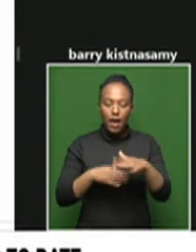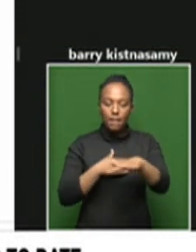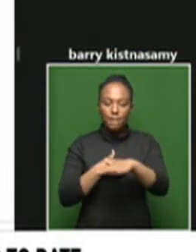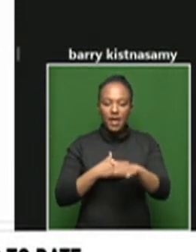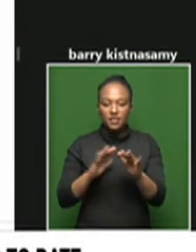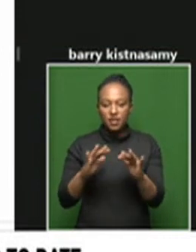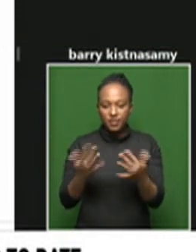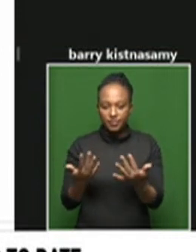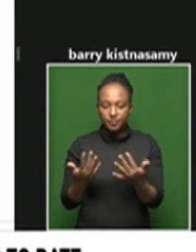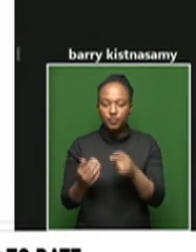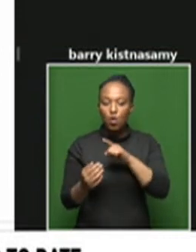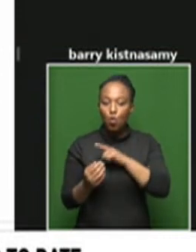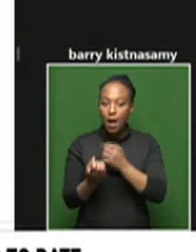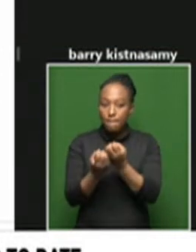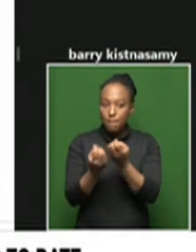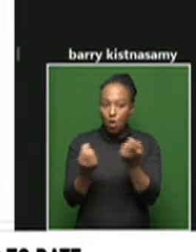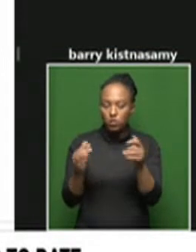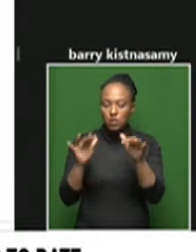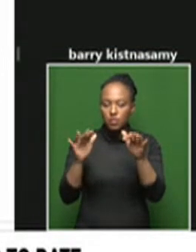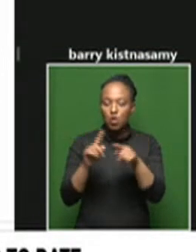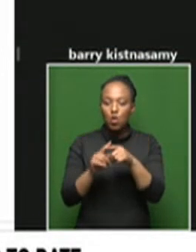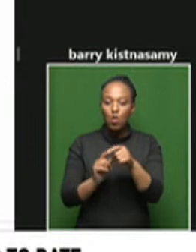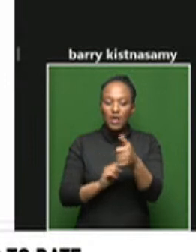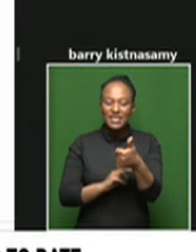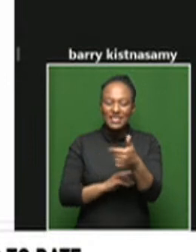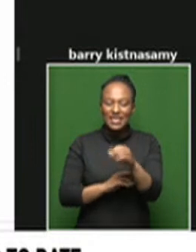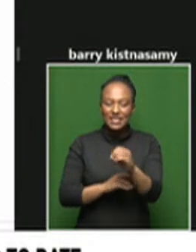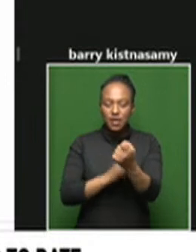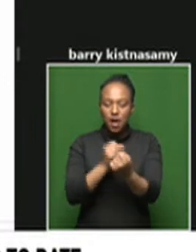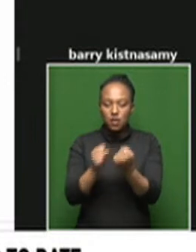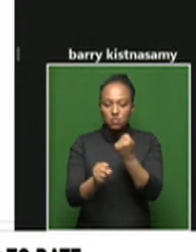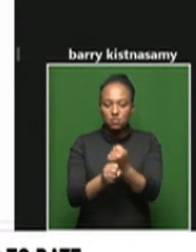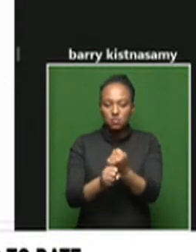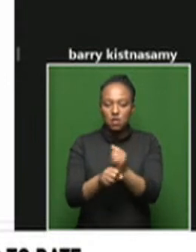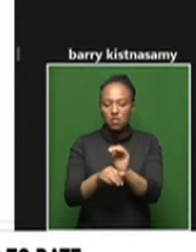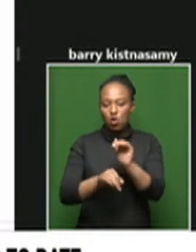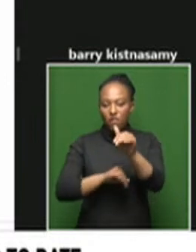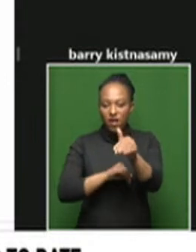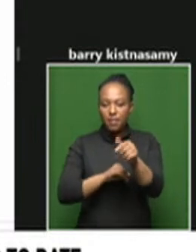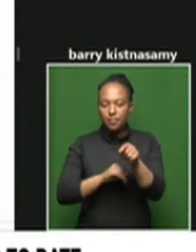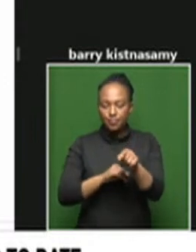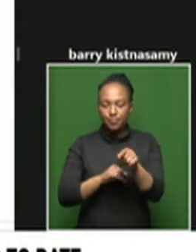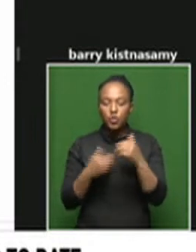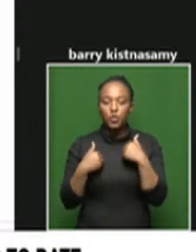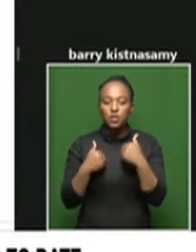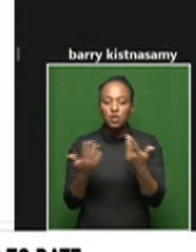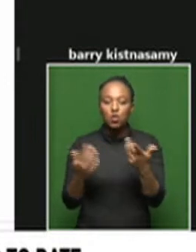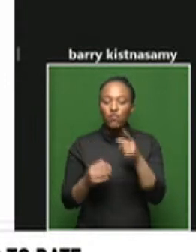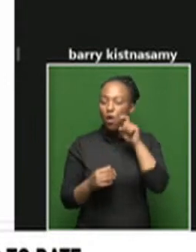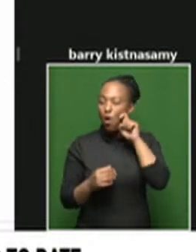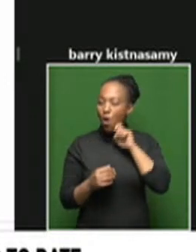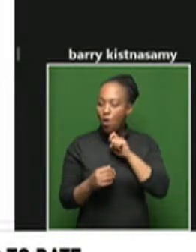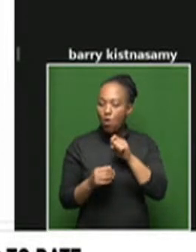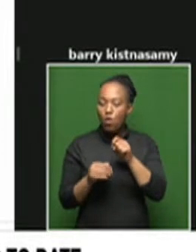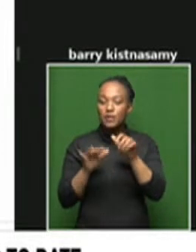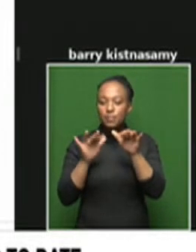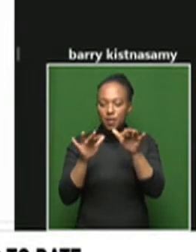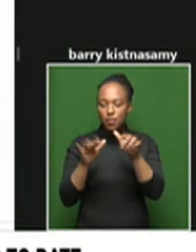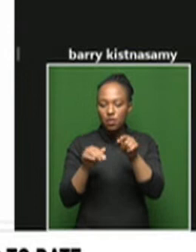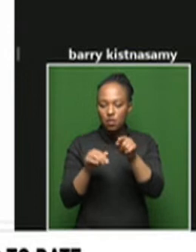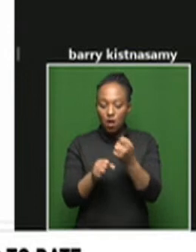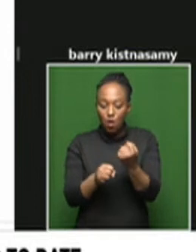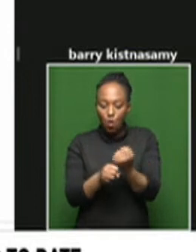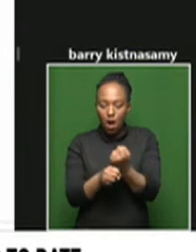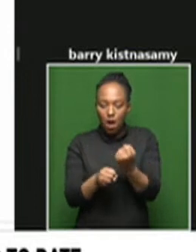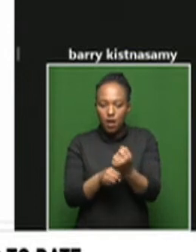is while the general population is operating at 60 years and above in terms of starting with older persons, the